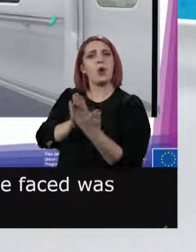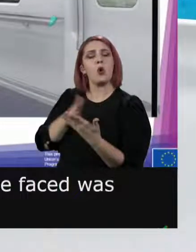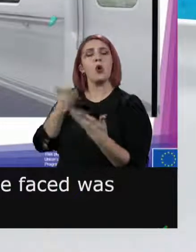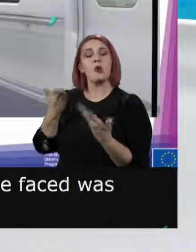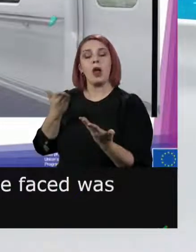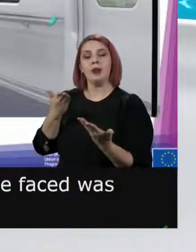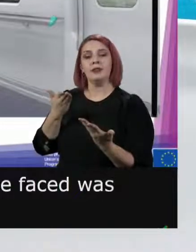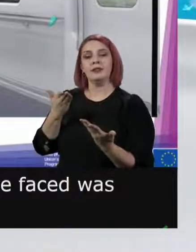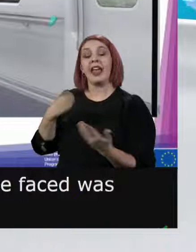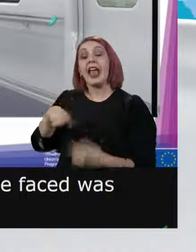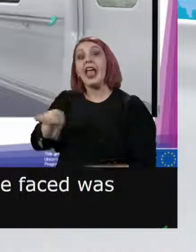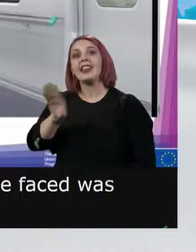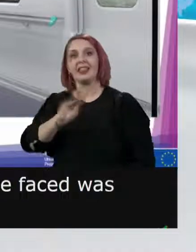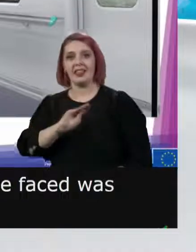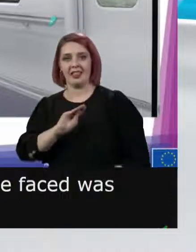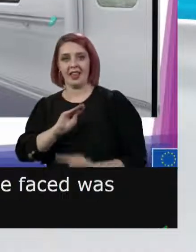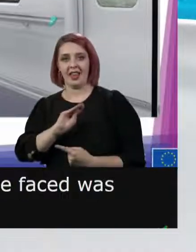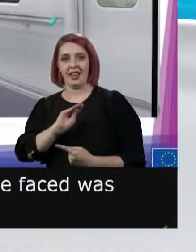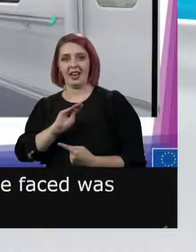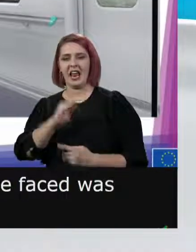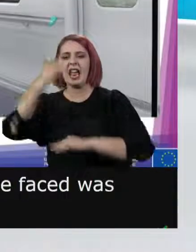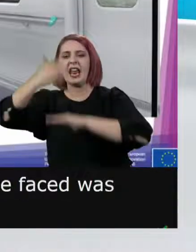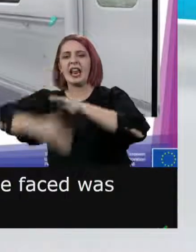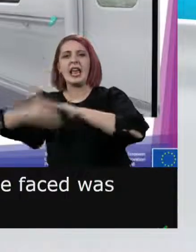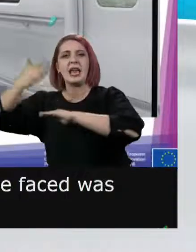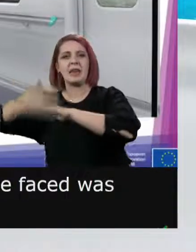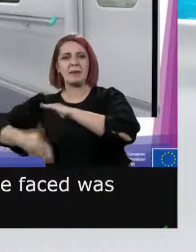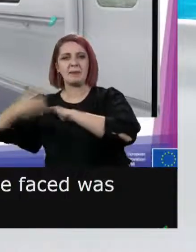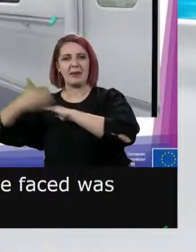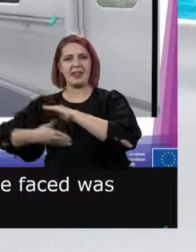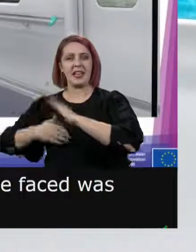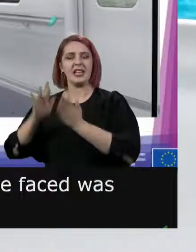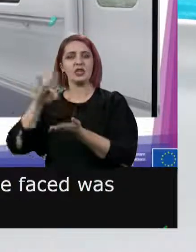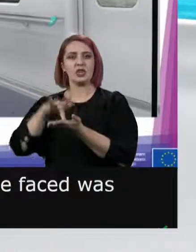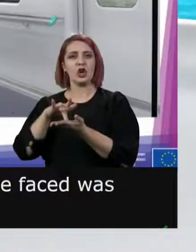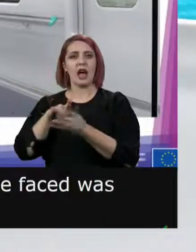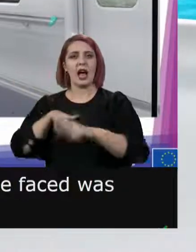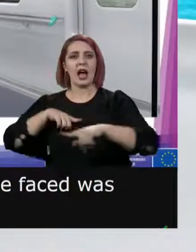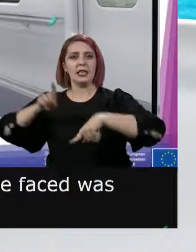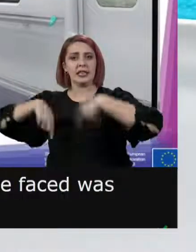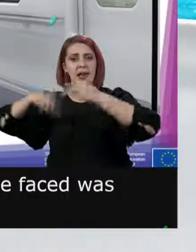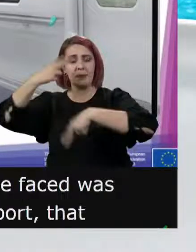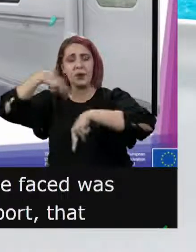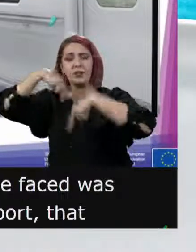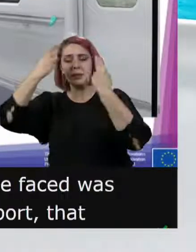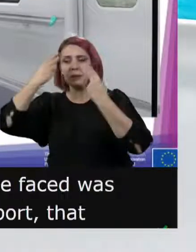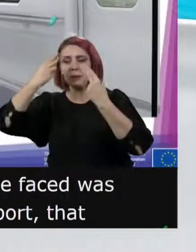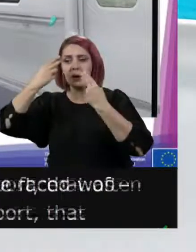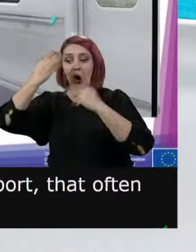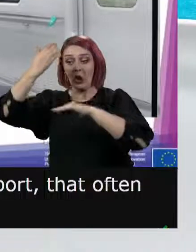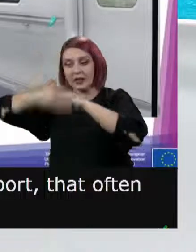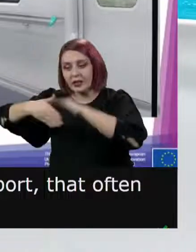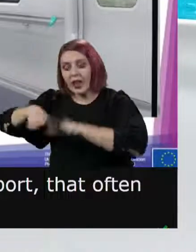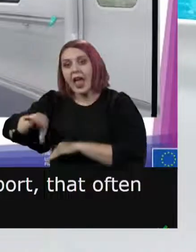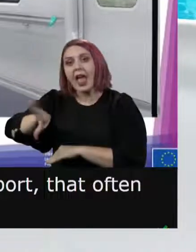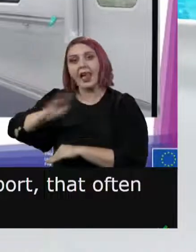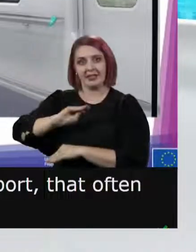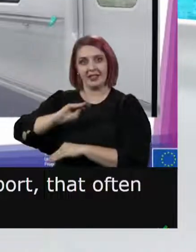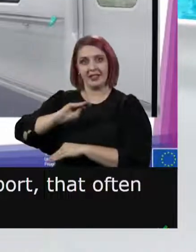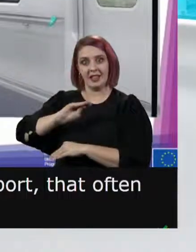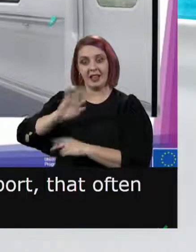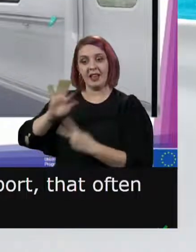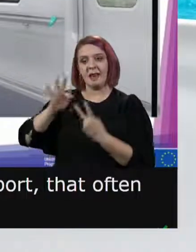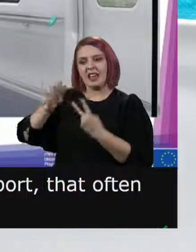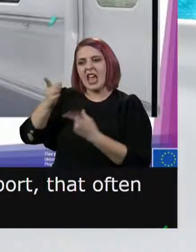within public transport, that often getting access to information and data when traveling independently could be